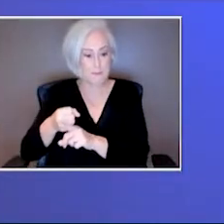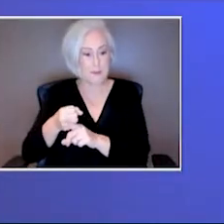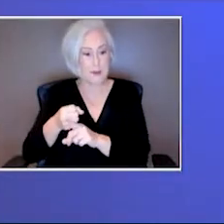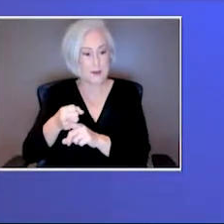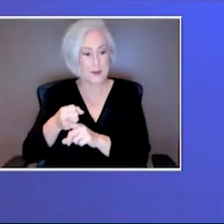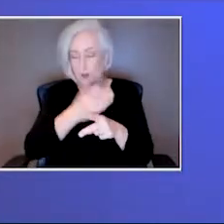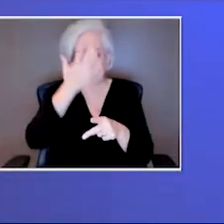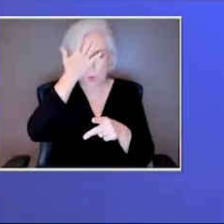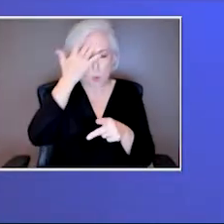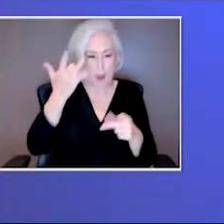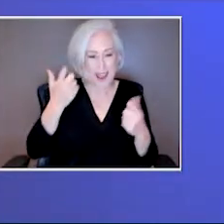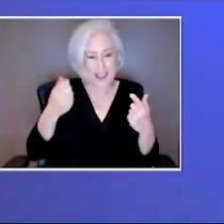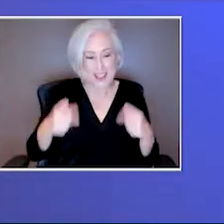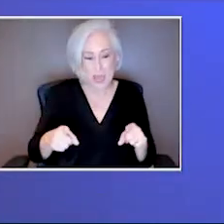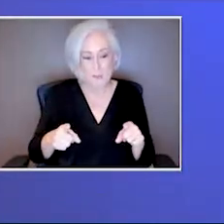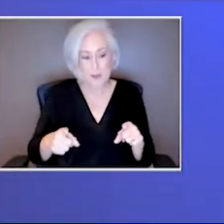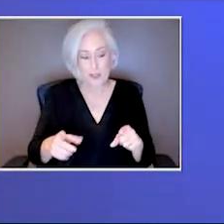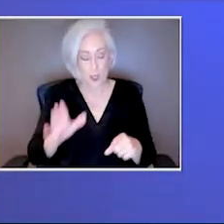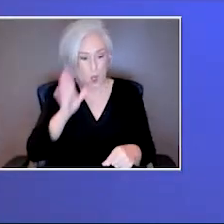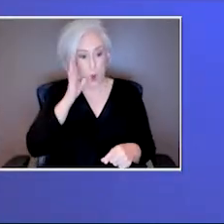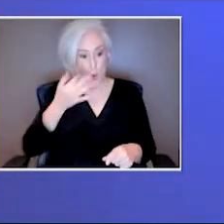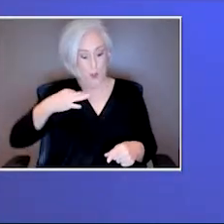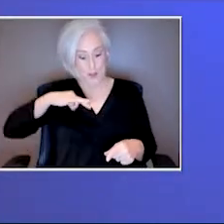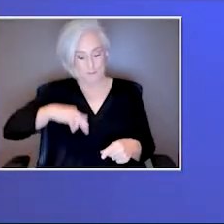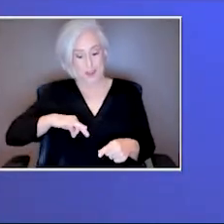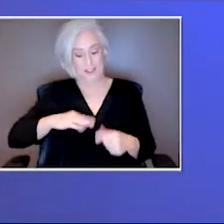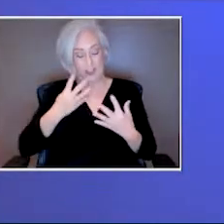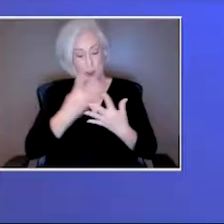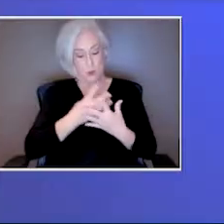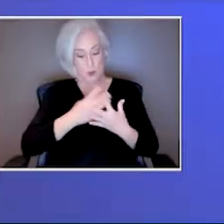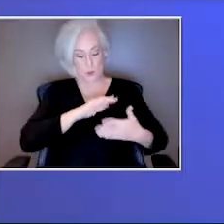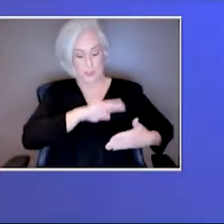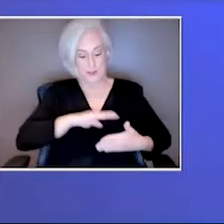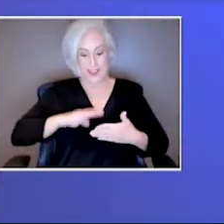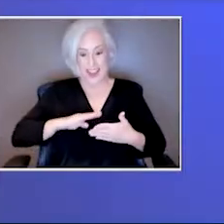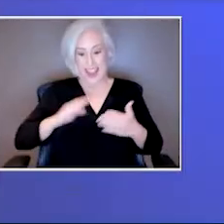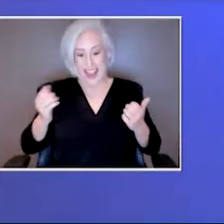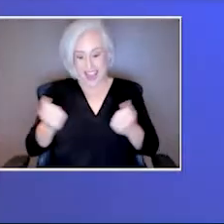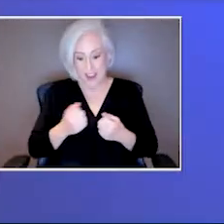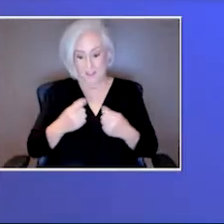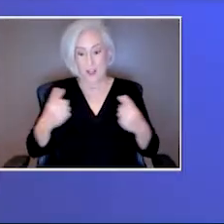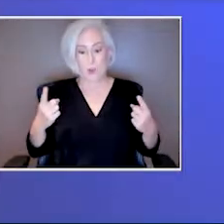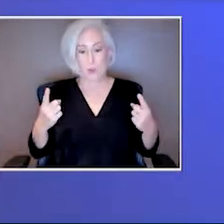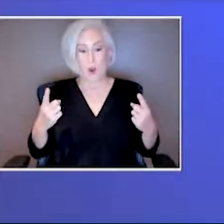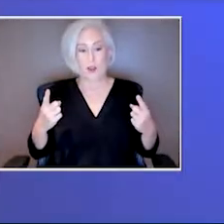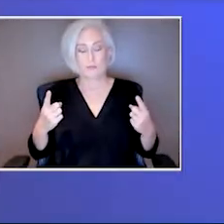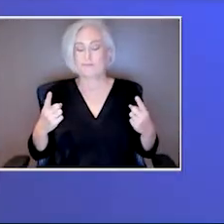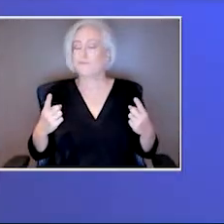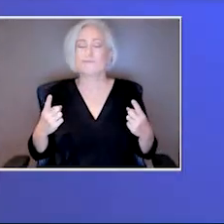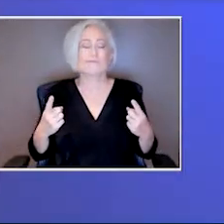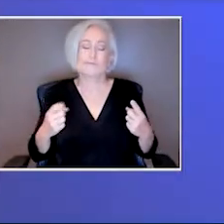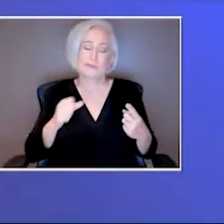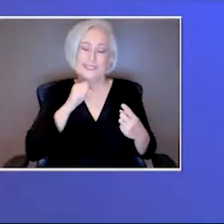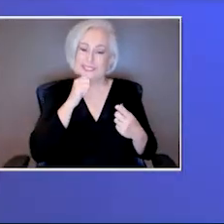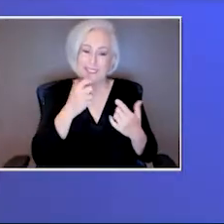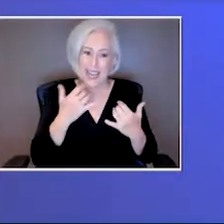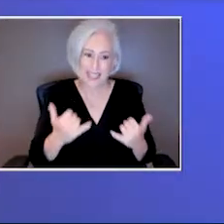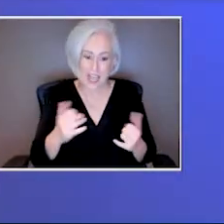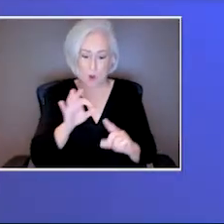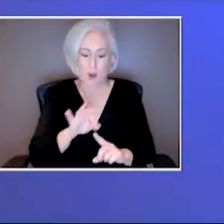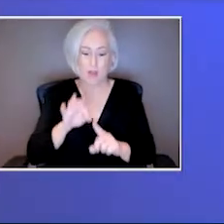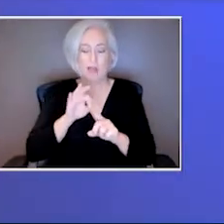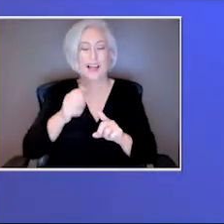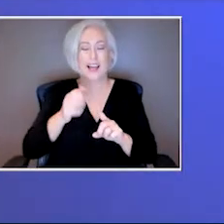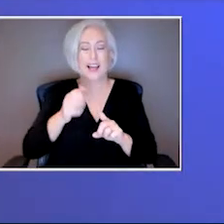screening everyone at a younger age is important. And that's why right now, not currently, unless someone's higher risk. And that's why I say risk assessment's important, but